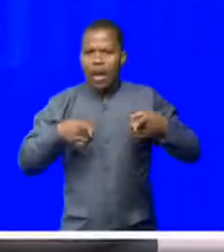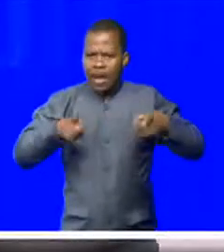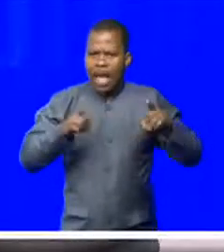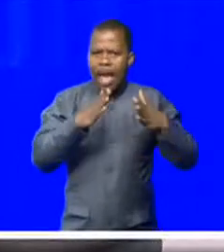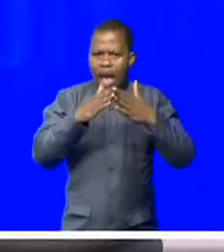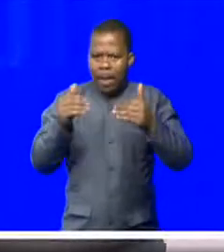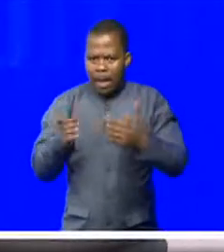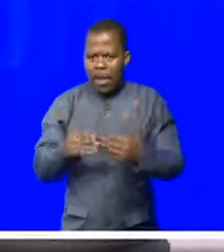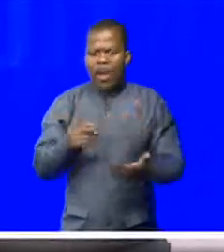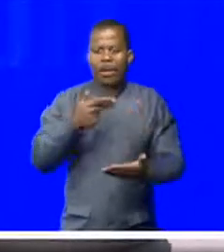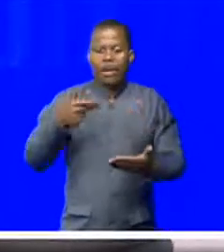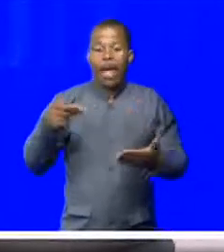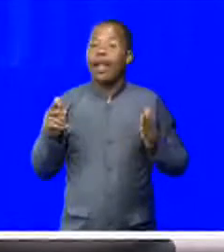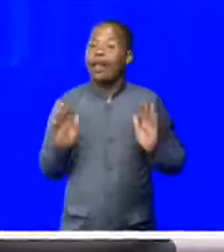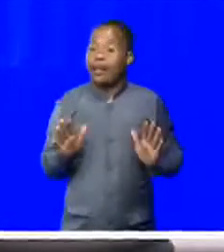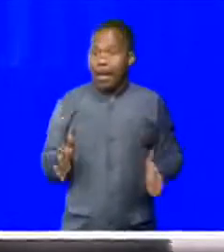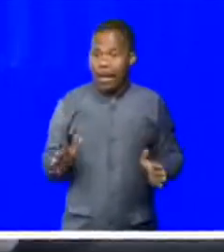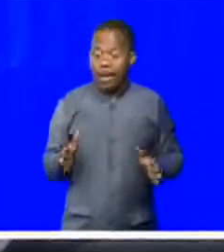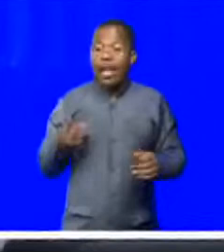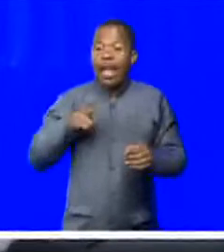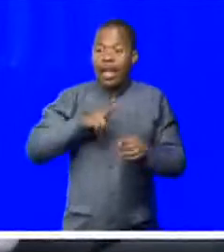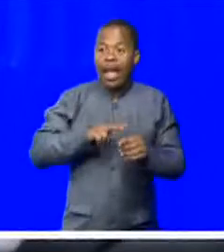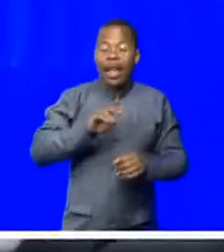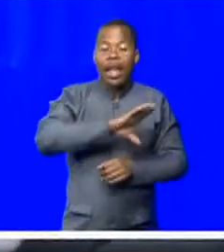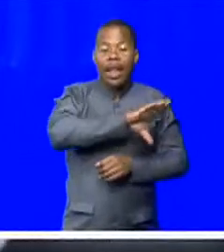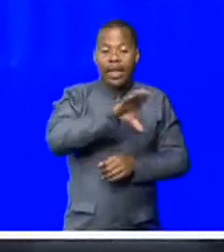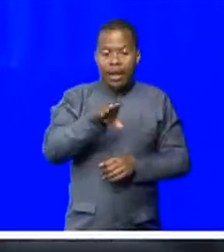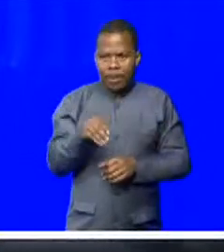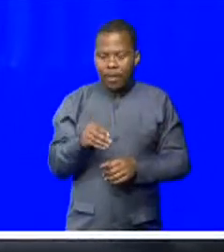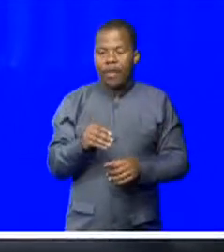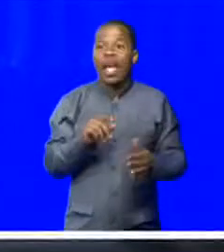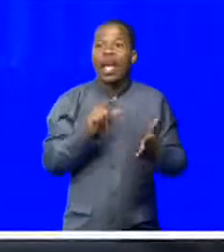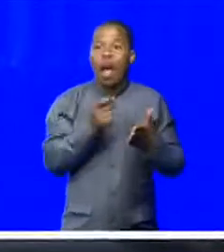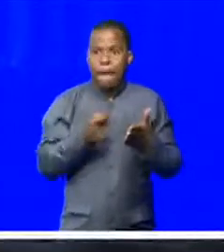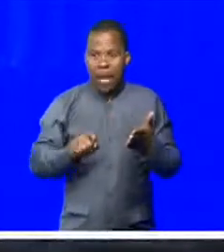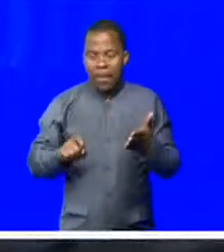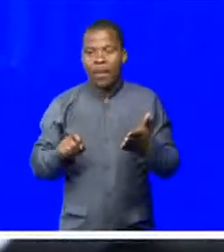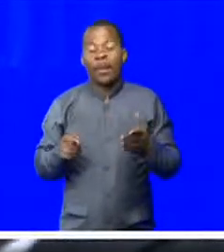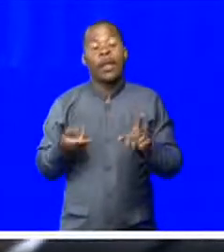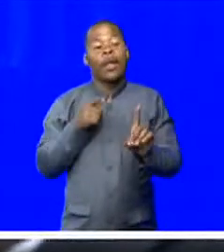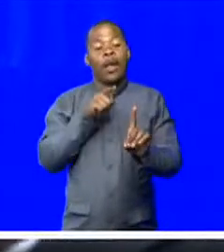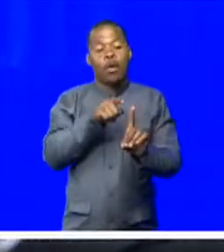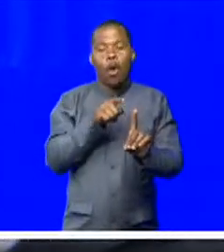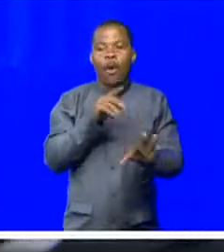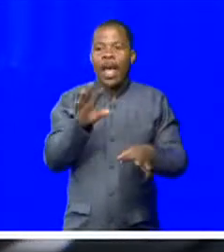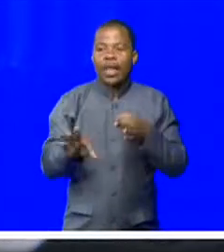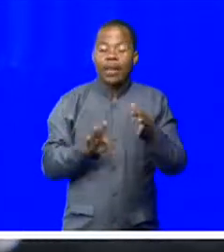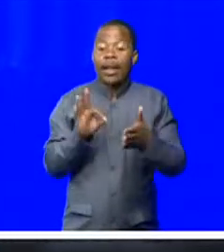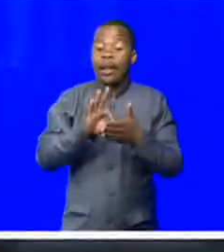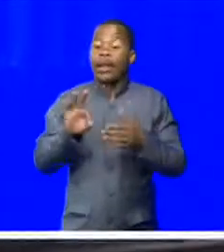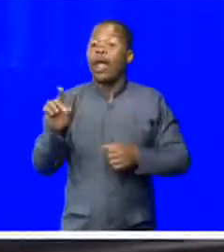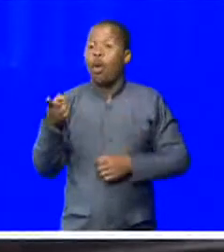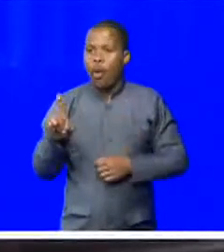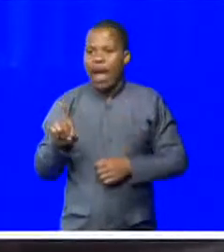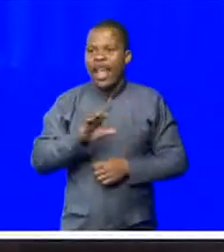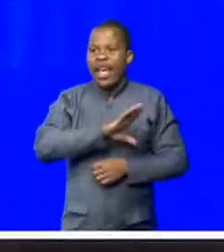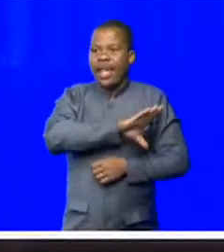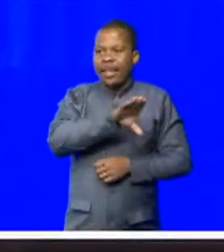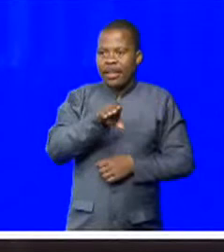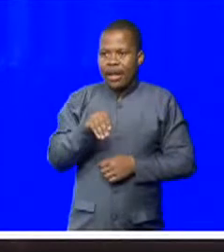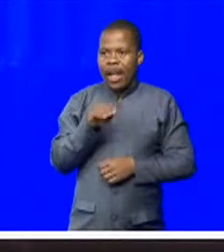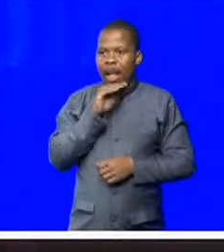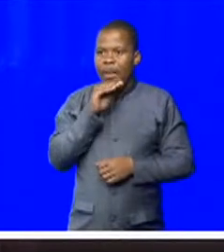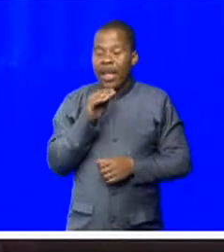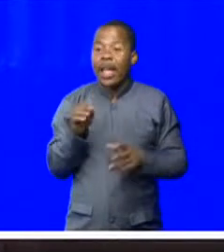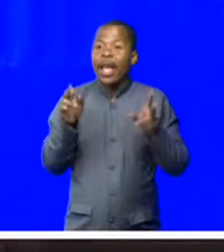for signature. The SADC Executive Secretary Elias Mahosi revealed that SADC was briefed on the